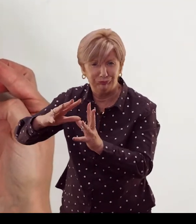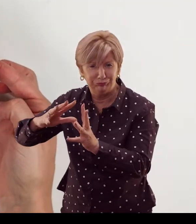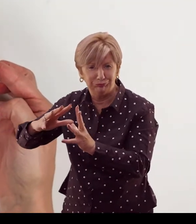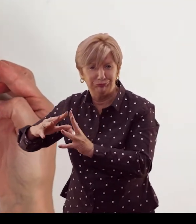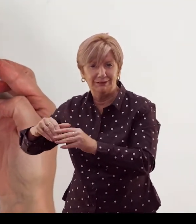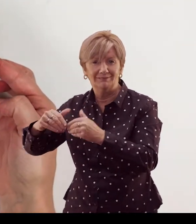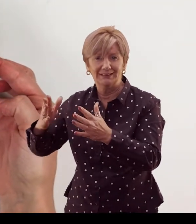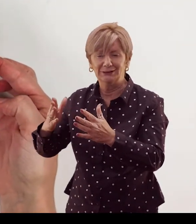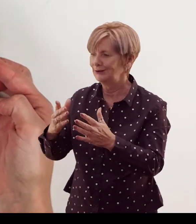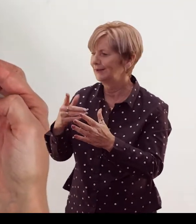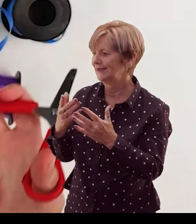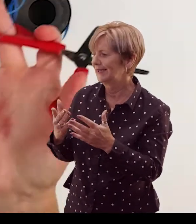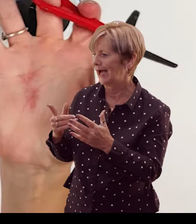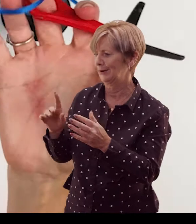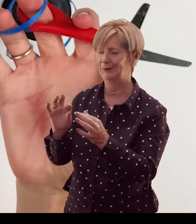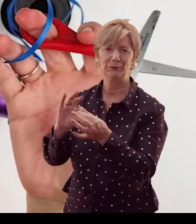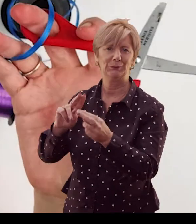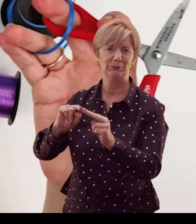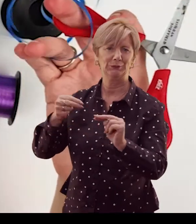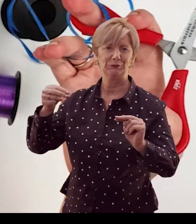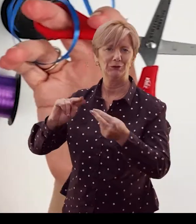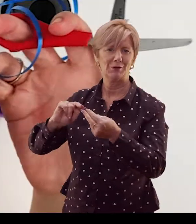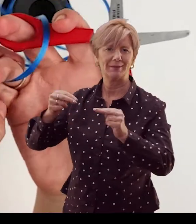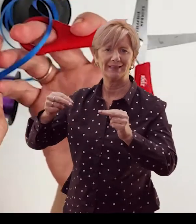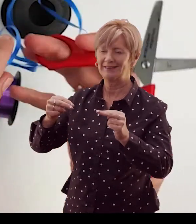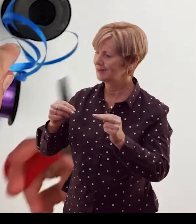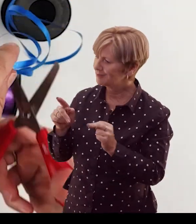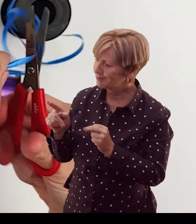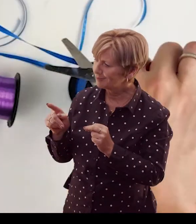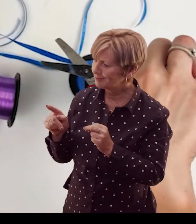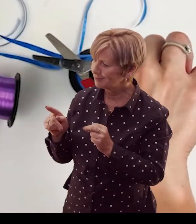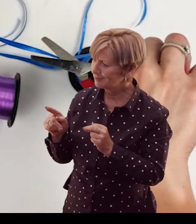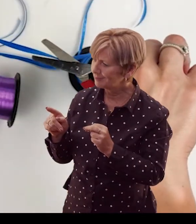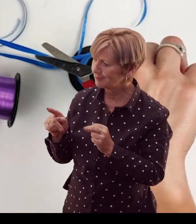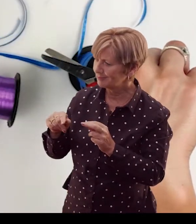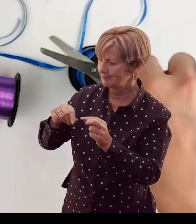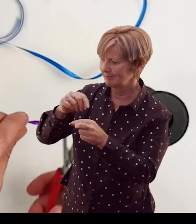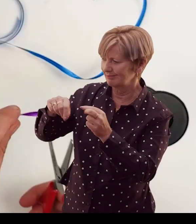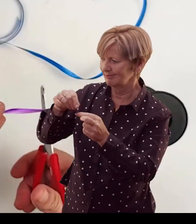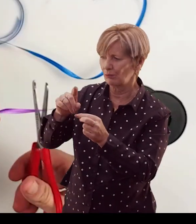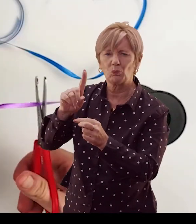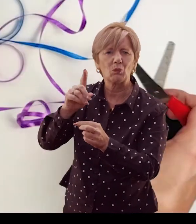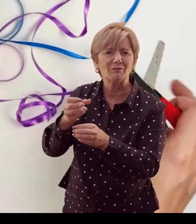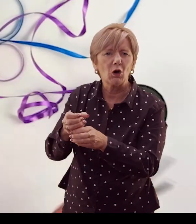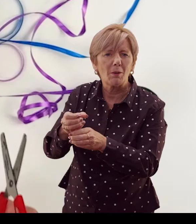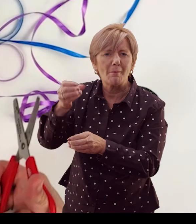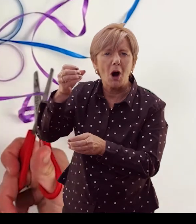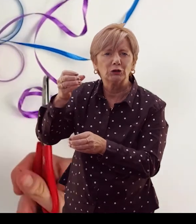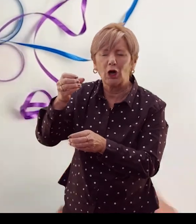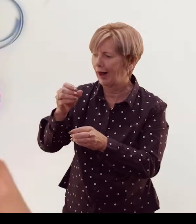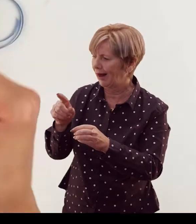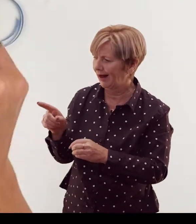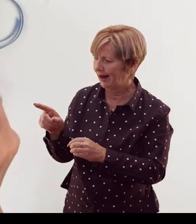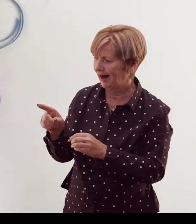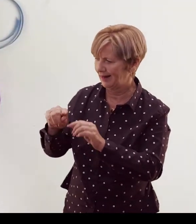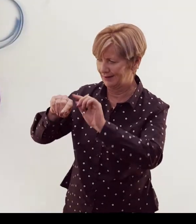nice shiny look when it dries. Now it's time to add some decoration. So cut some lengths of ribbon and start tying them